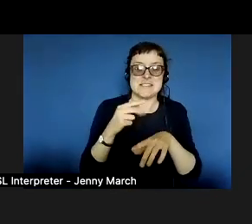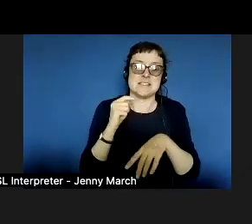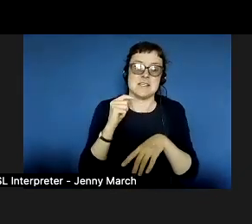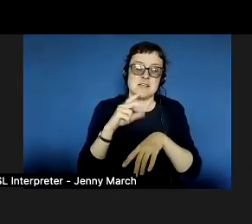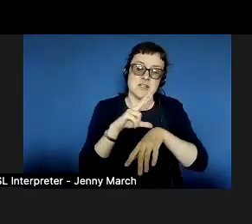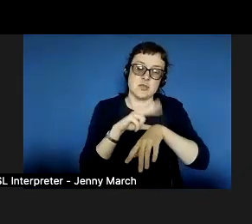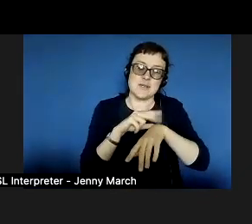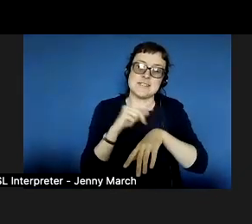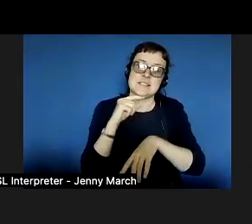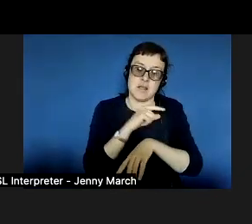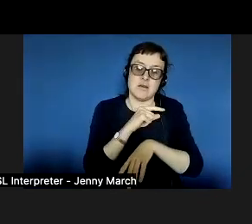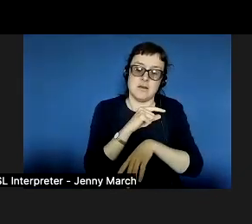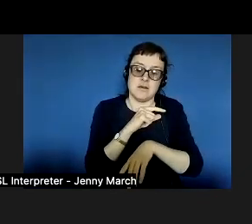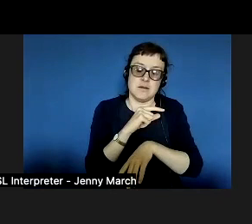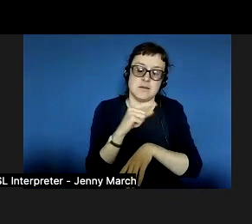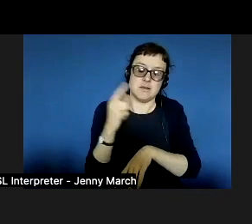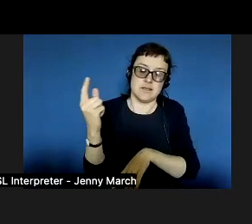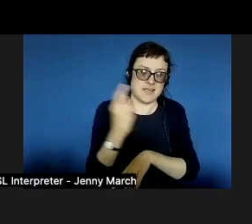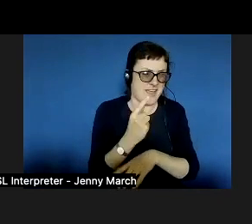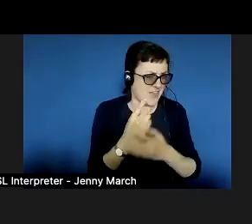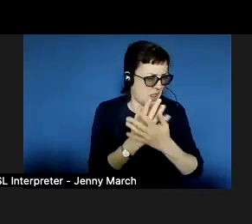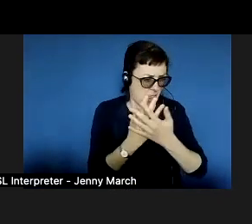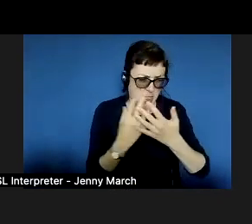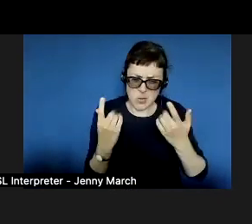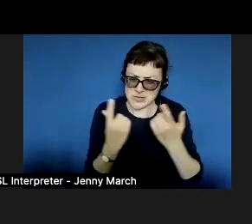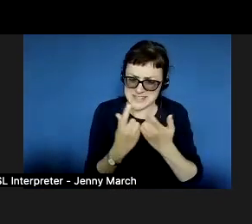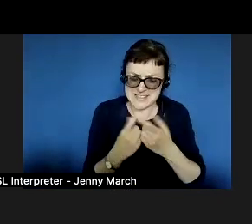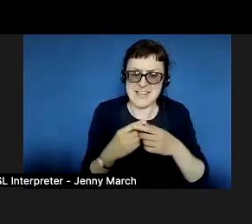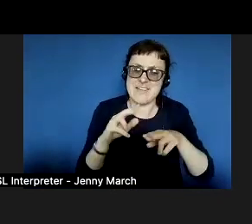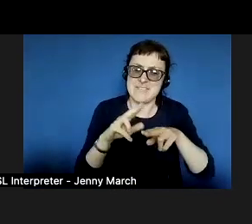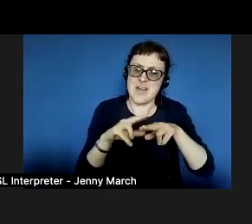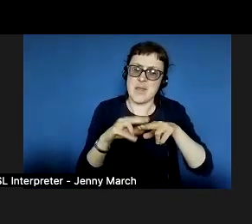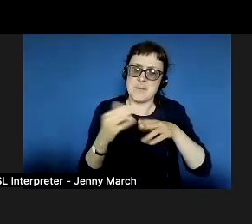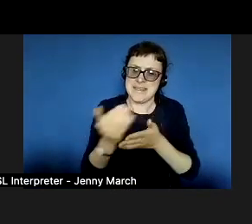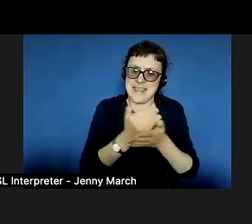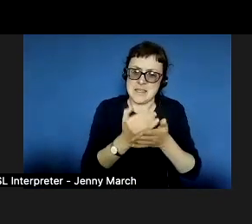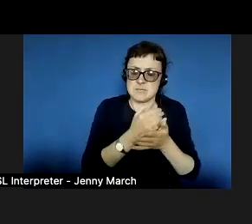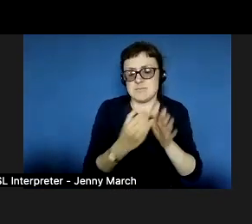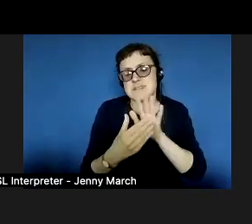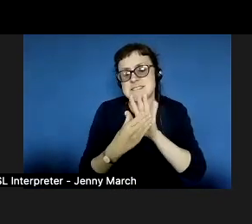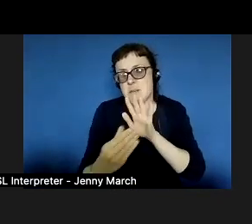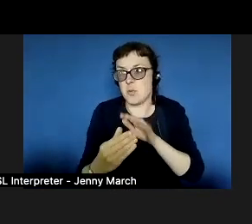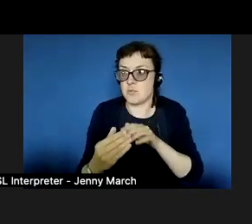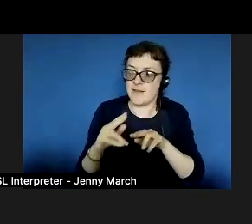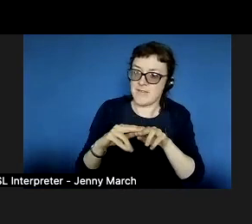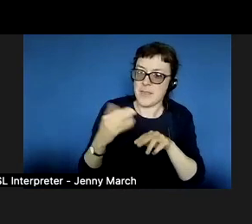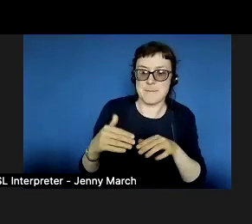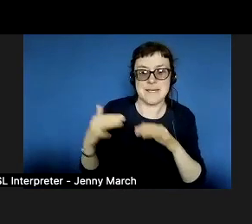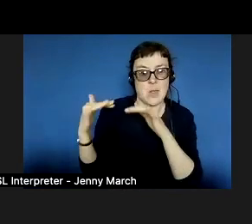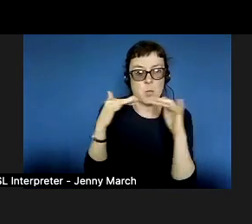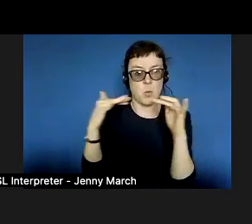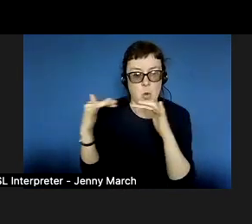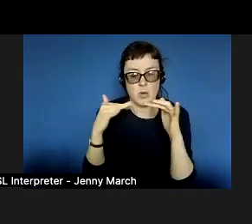and he had loads of stuff that his dad had collected. So his dad, when he was in the war, he'd like helped a Japanese